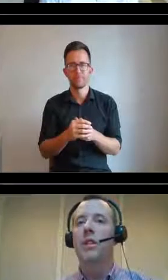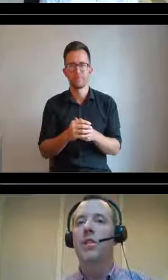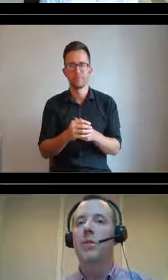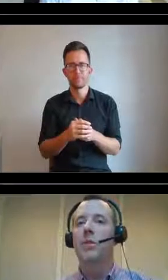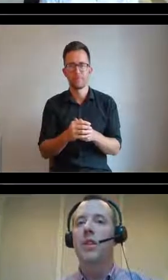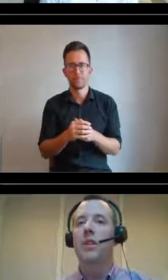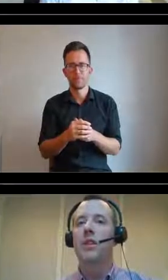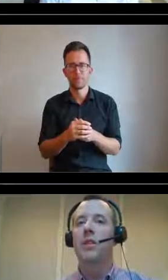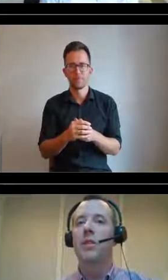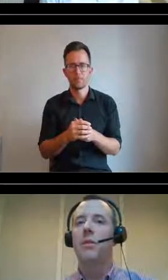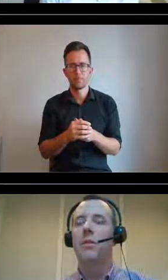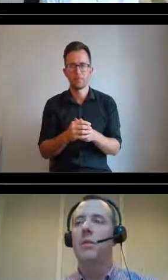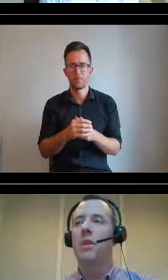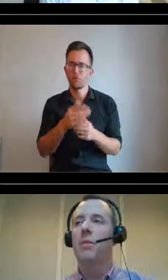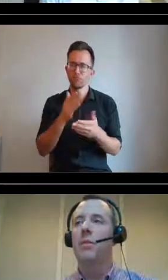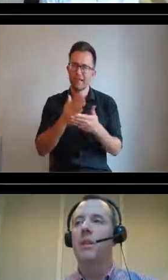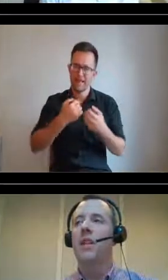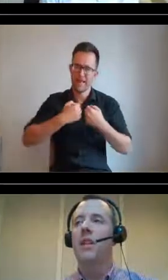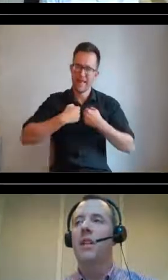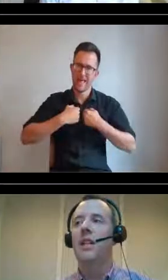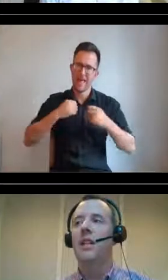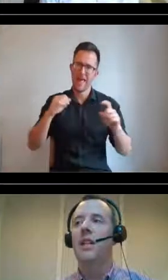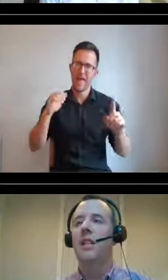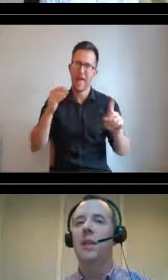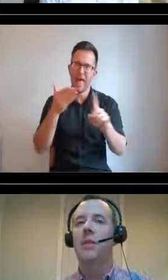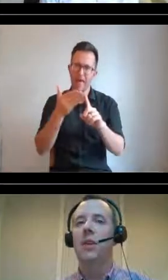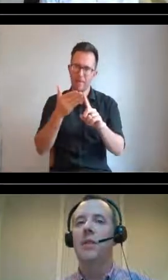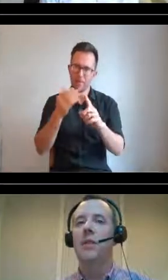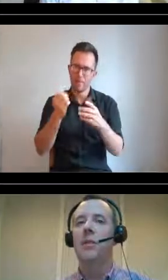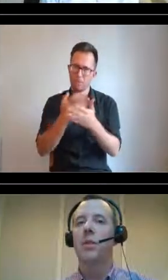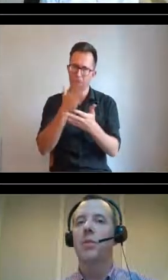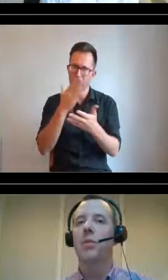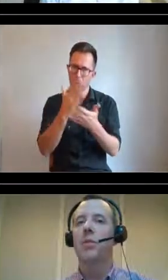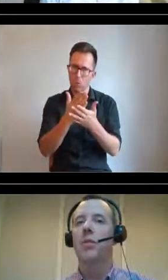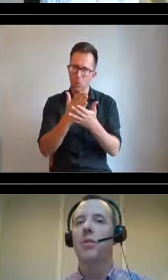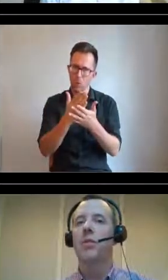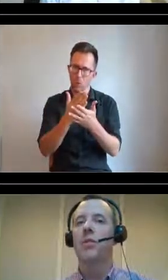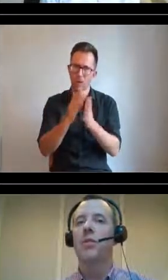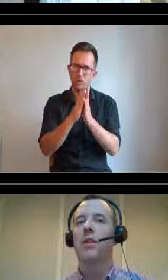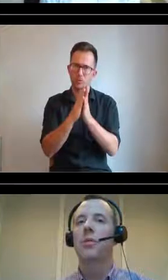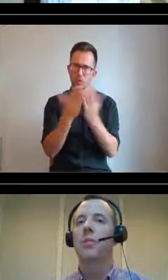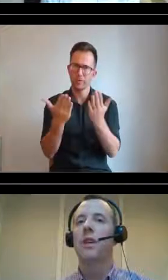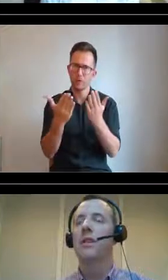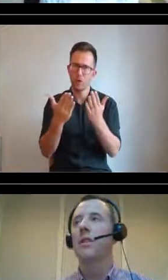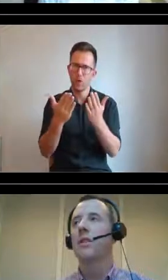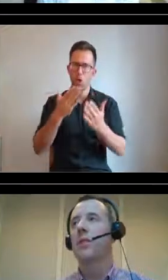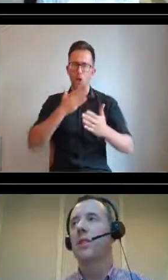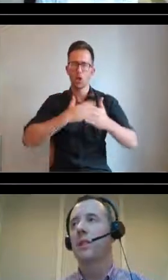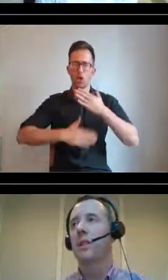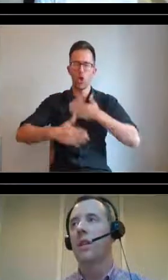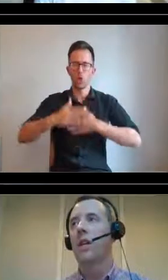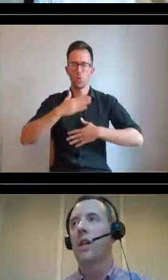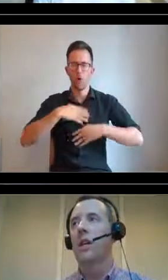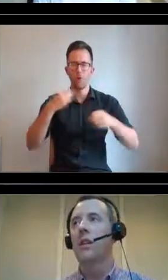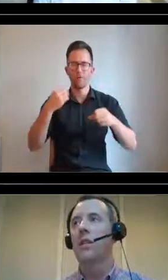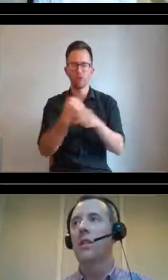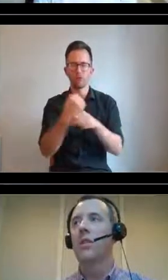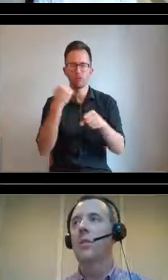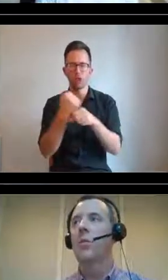What we're trying to do with those is it'll be set out in detail in a document called the Code of Construction Practice, which is